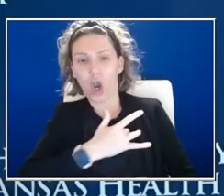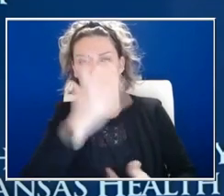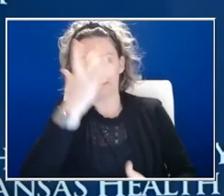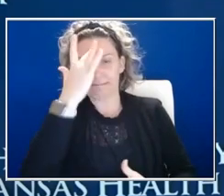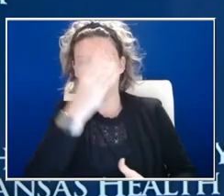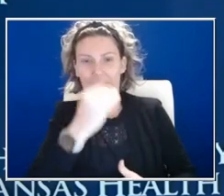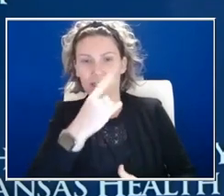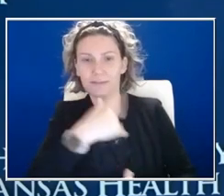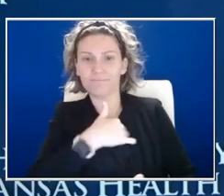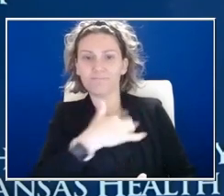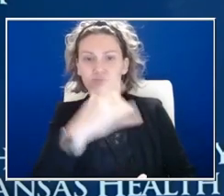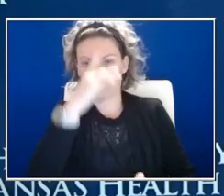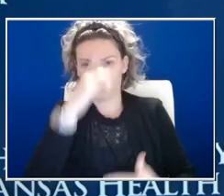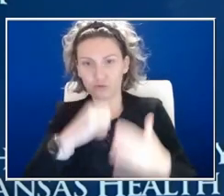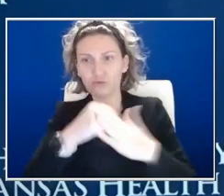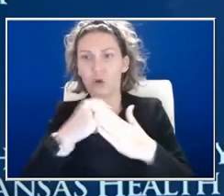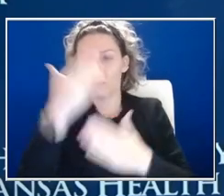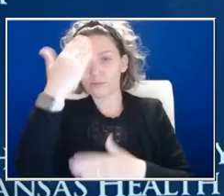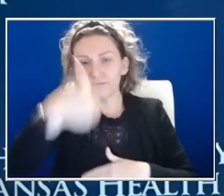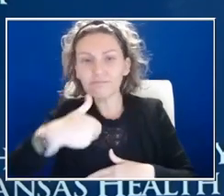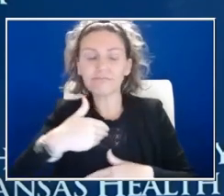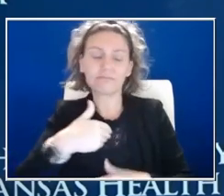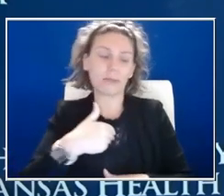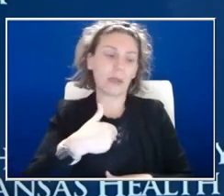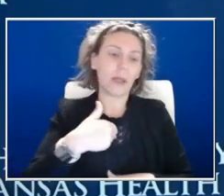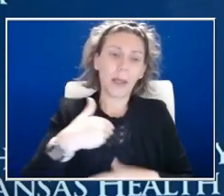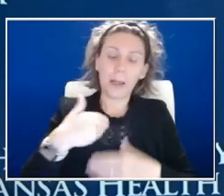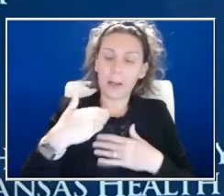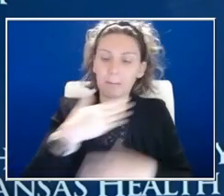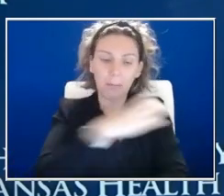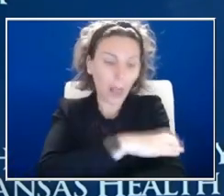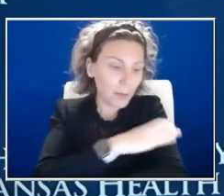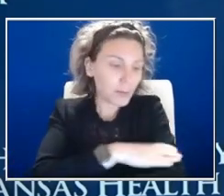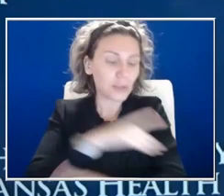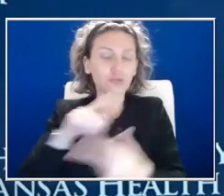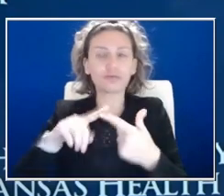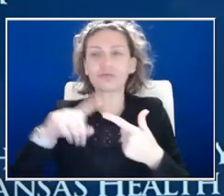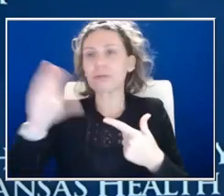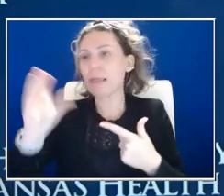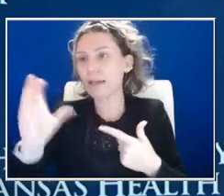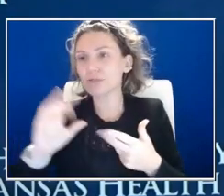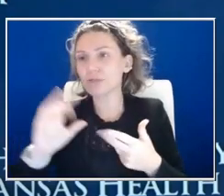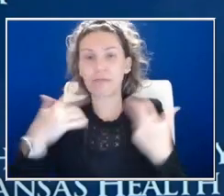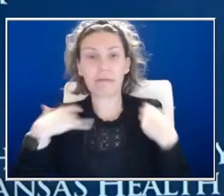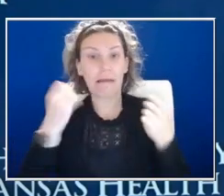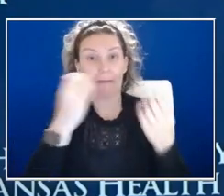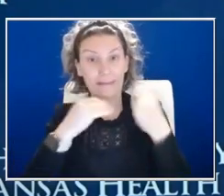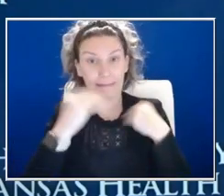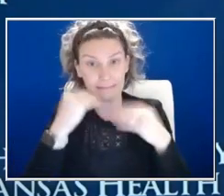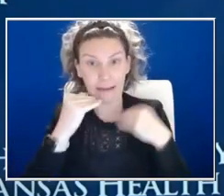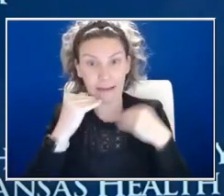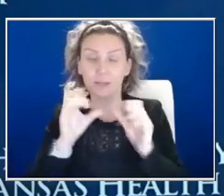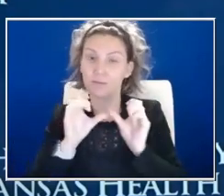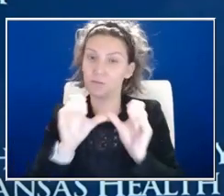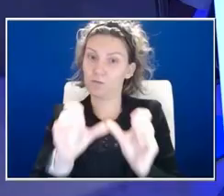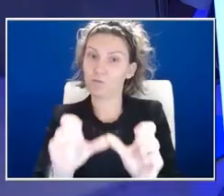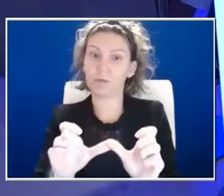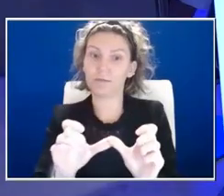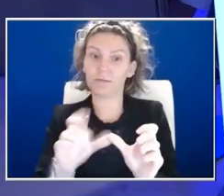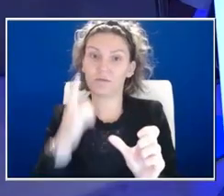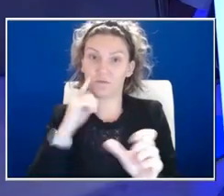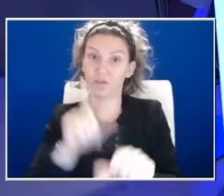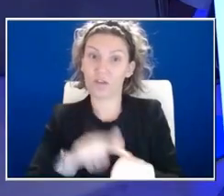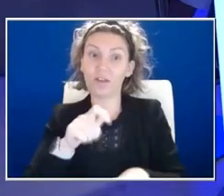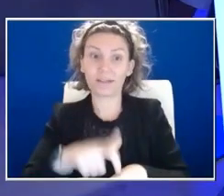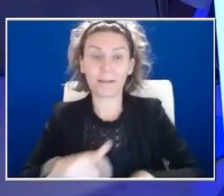pressure, cholesterol, eating a heart-healthy diet. Those sorts of things will go a long way to keeping you healthy for a very long time. Well, it's